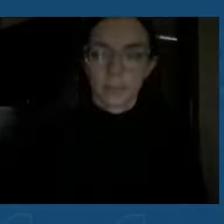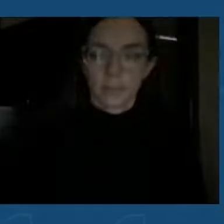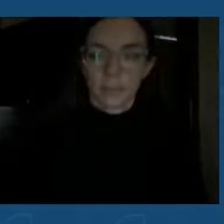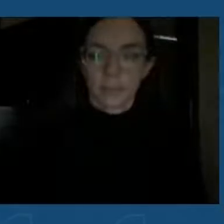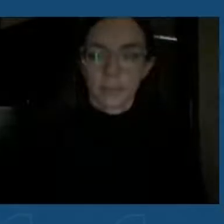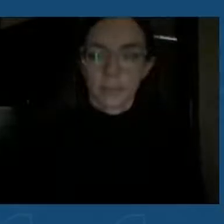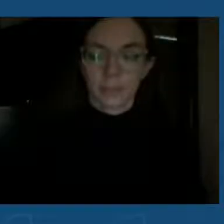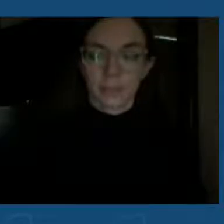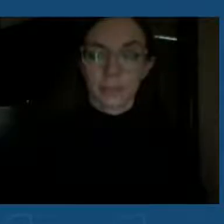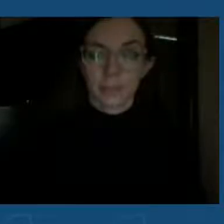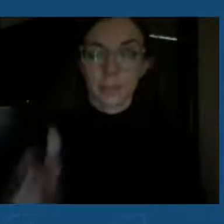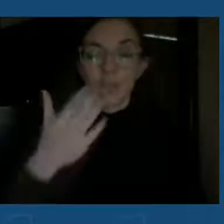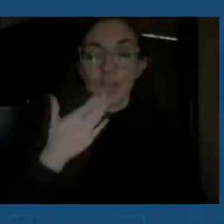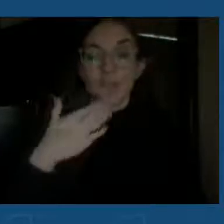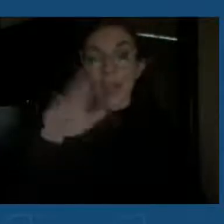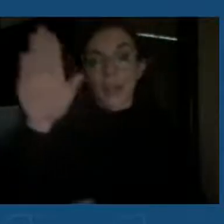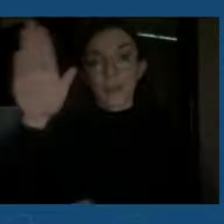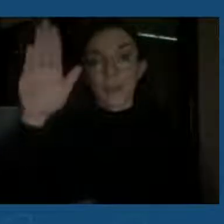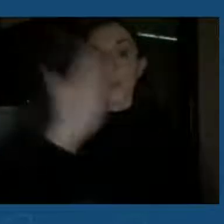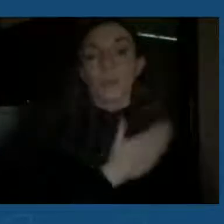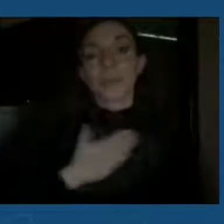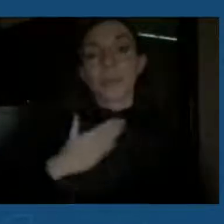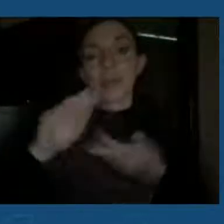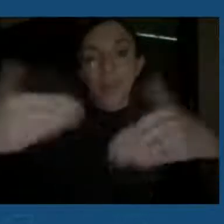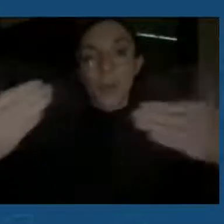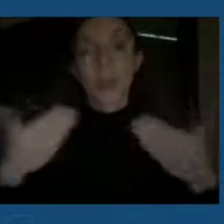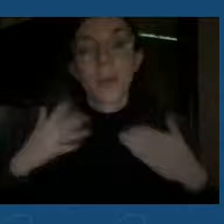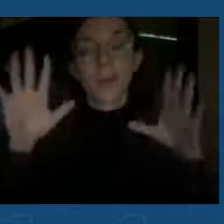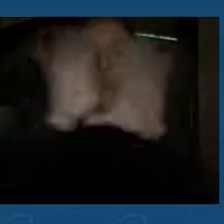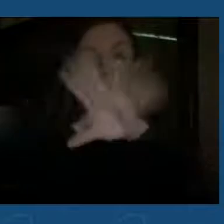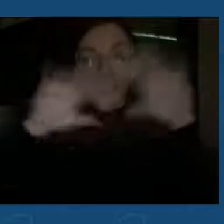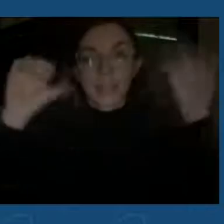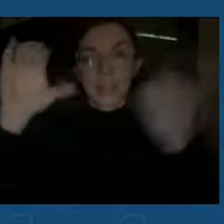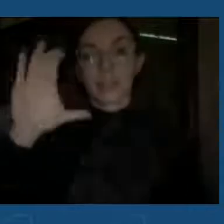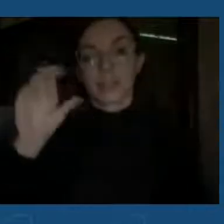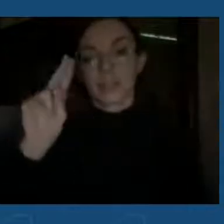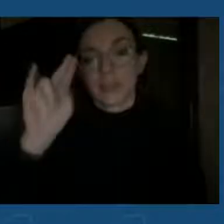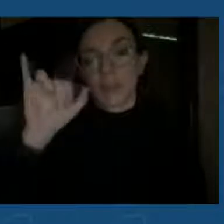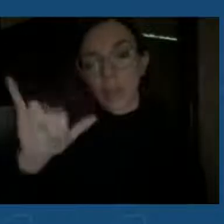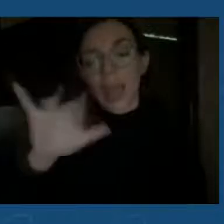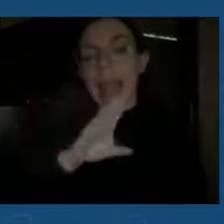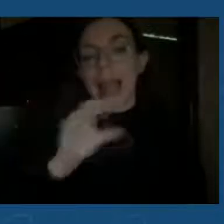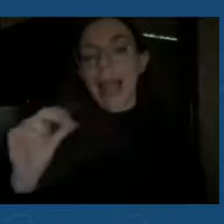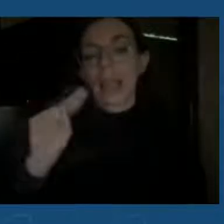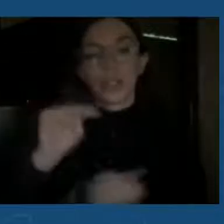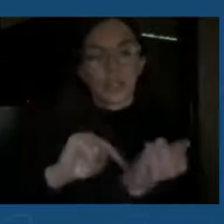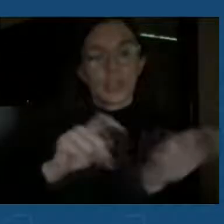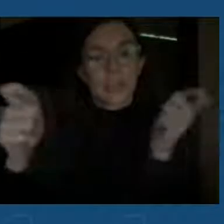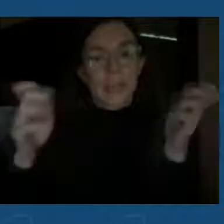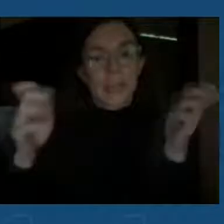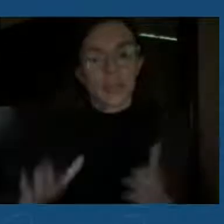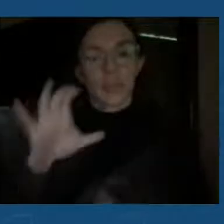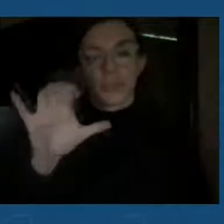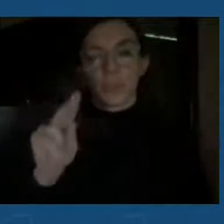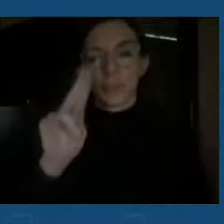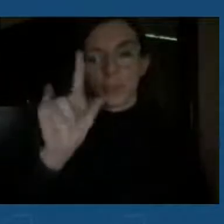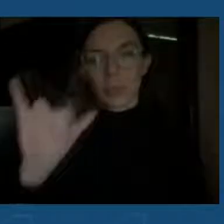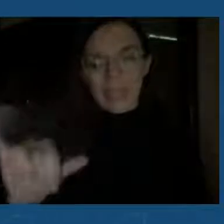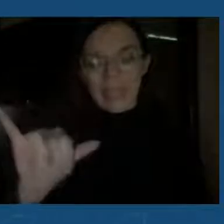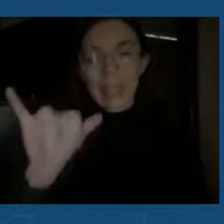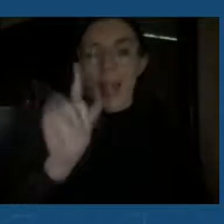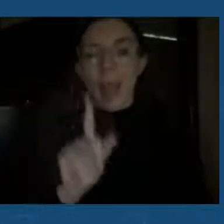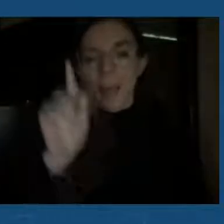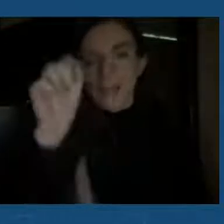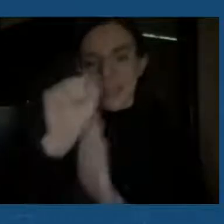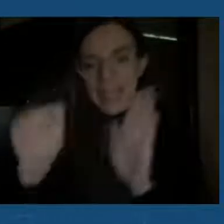University, Mantosh Dewan. A nurse manager with SUNY Upstate, Despina Garcia. And